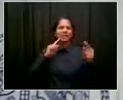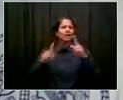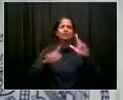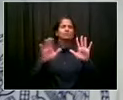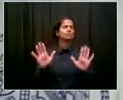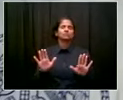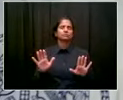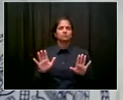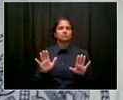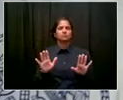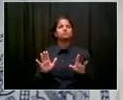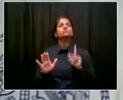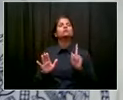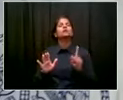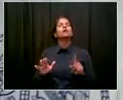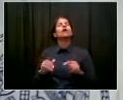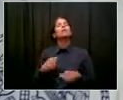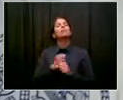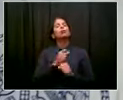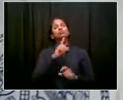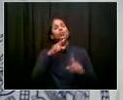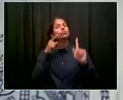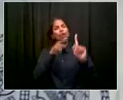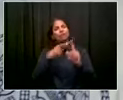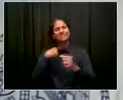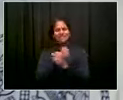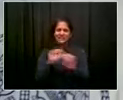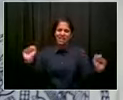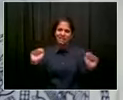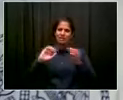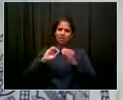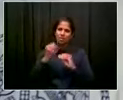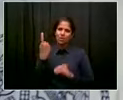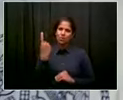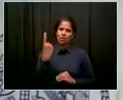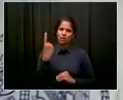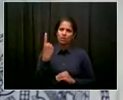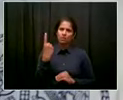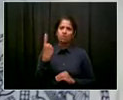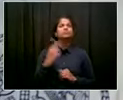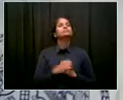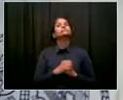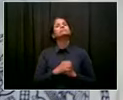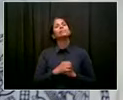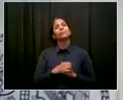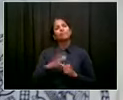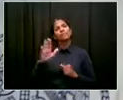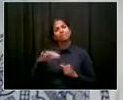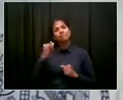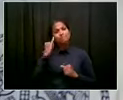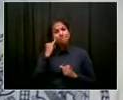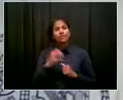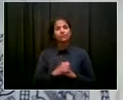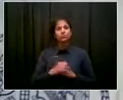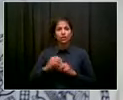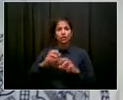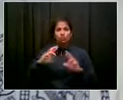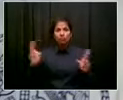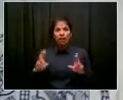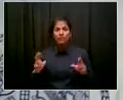and that's the direction i believe in if at some point i think it's important to say something about specific candidates i certainly will uh